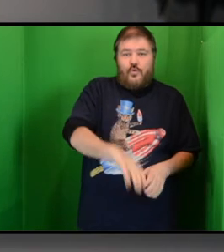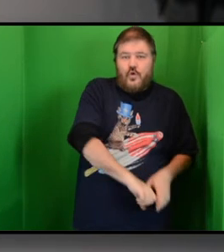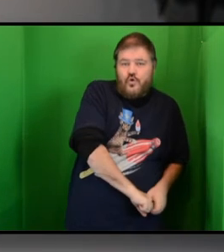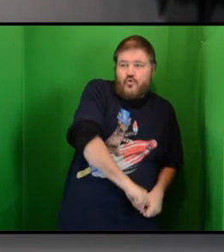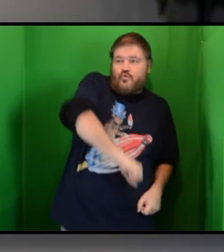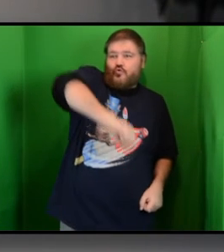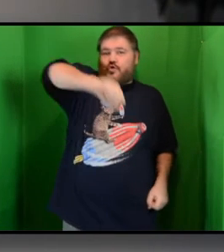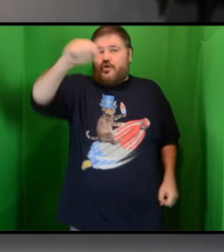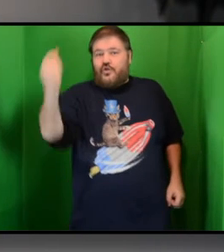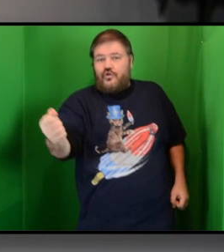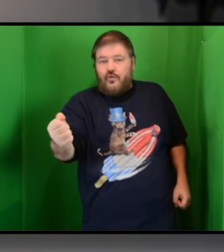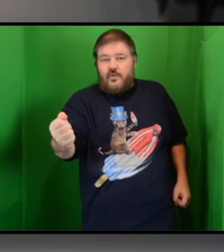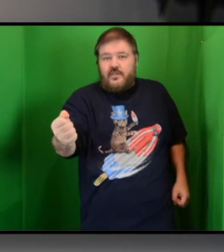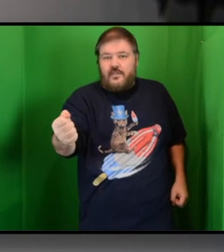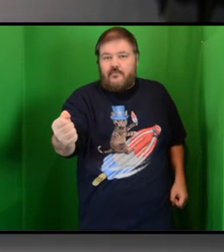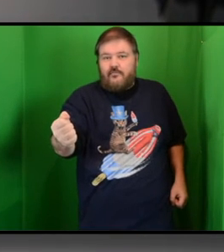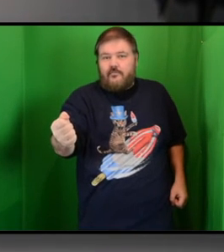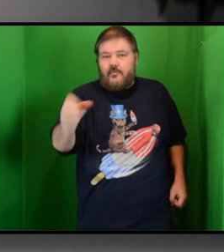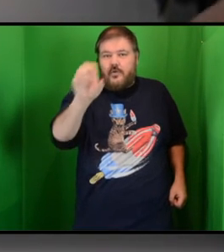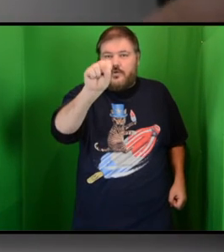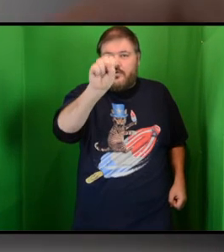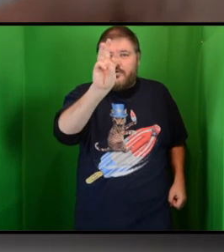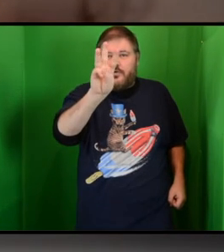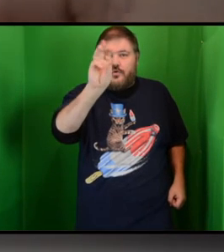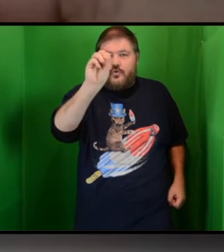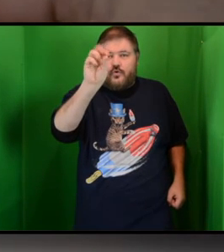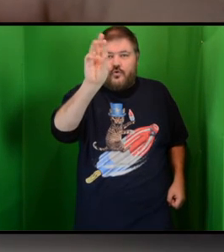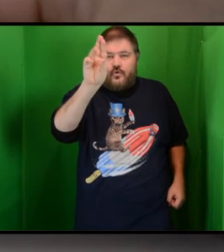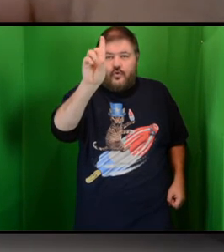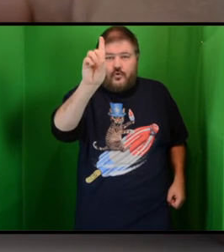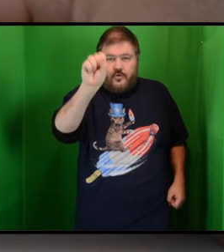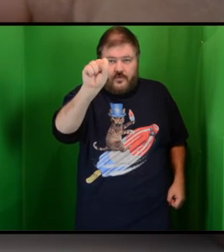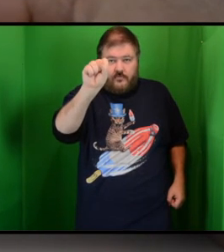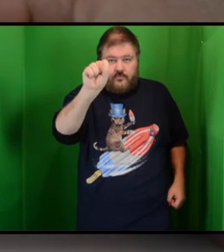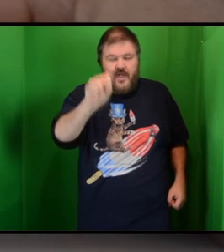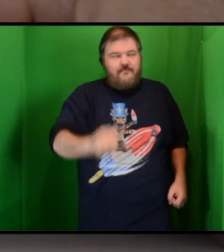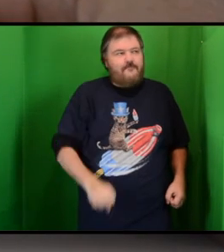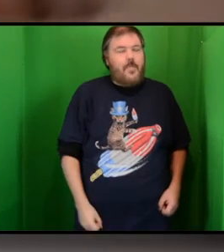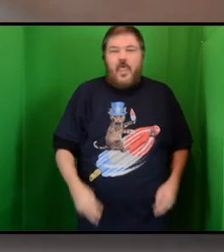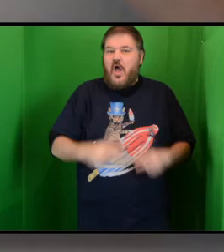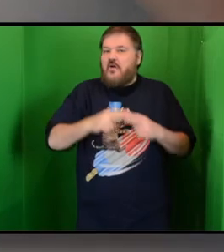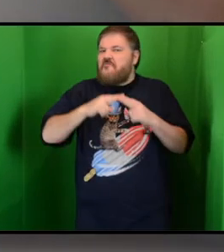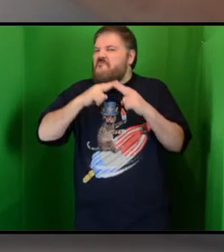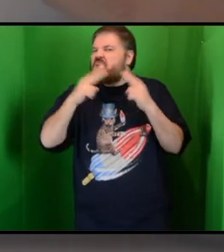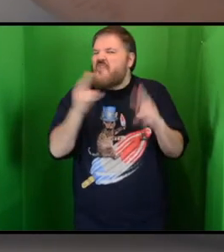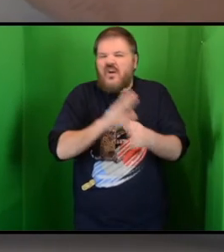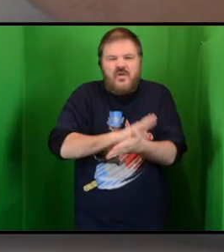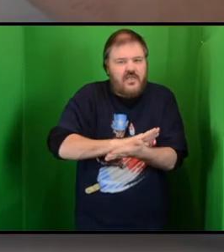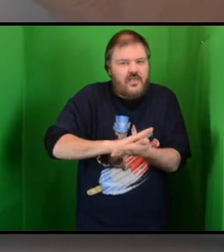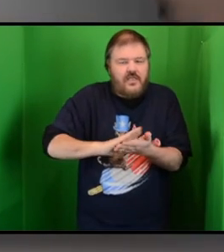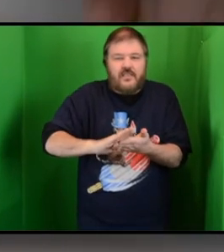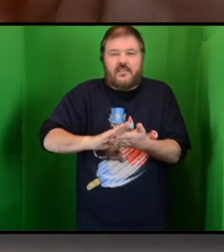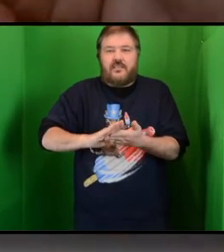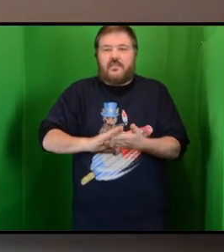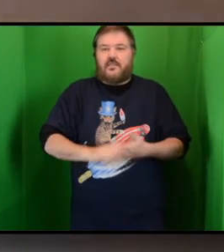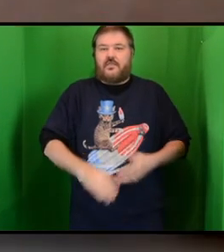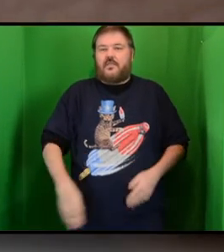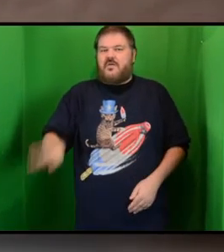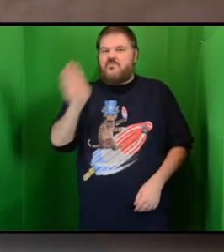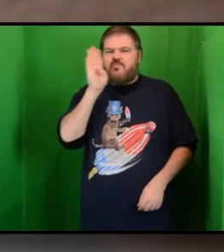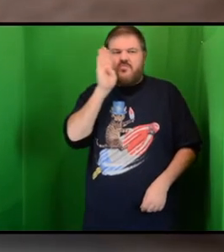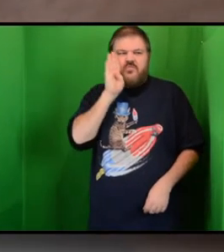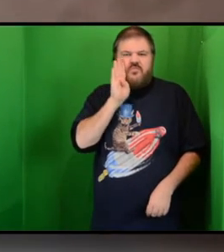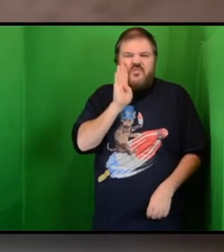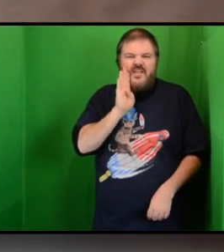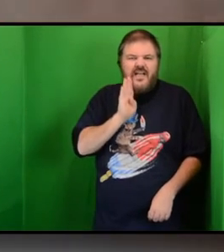other Monsterbots came with guns. But Repugnus came with these beautiful swords. Now let me